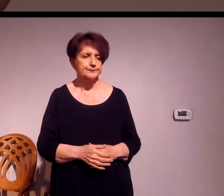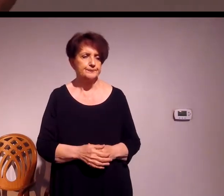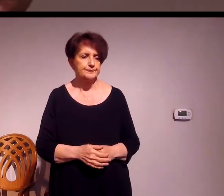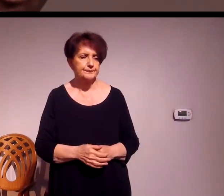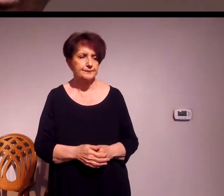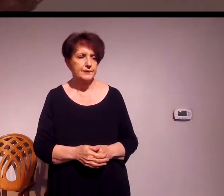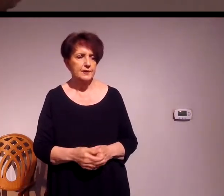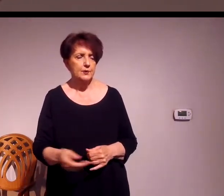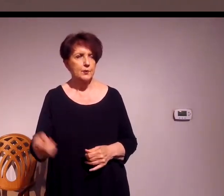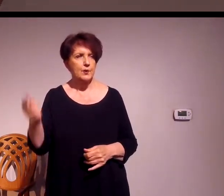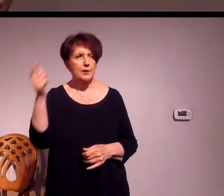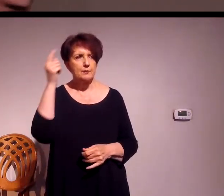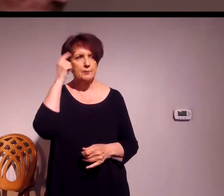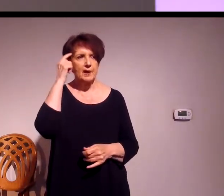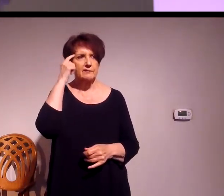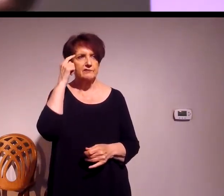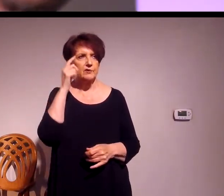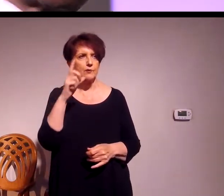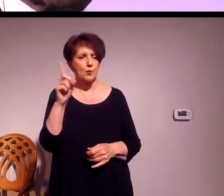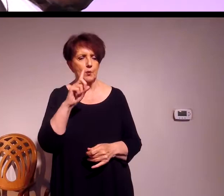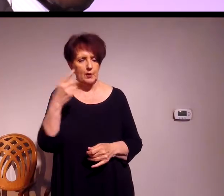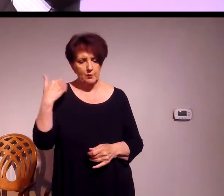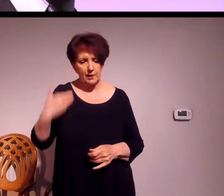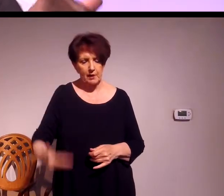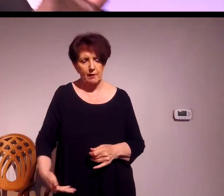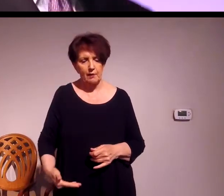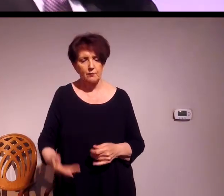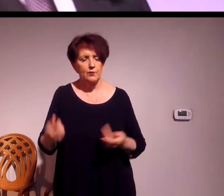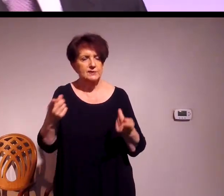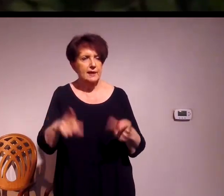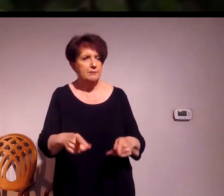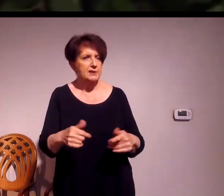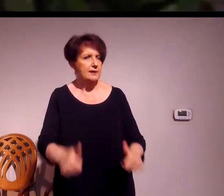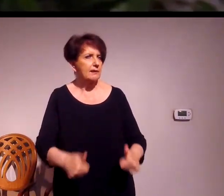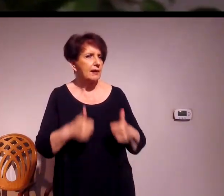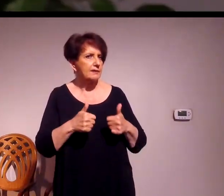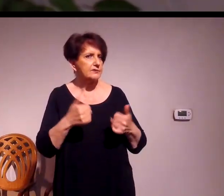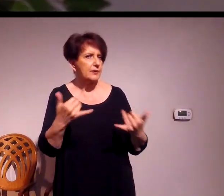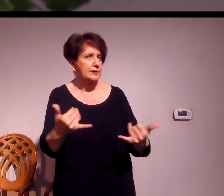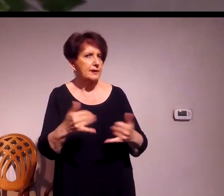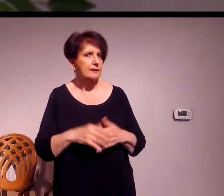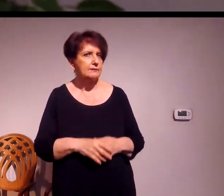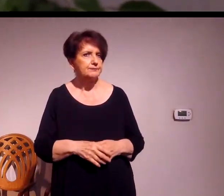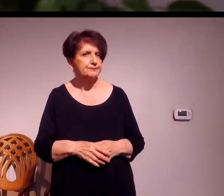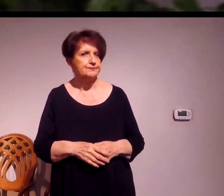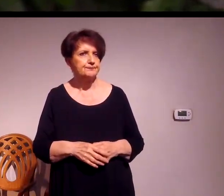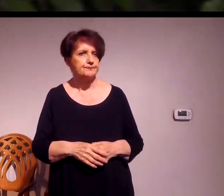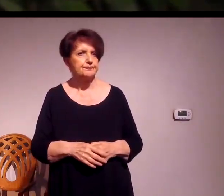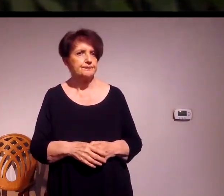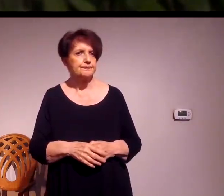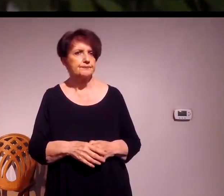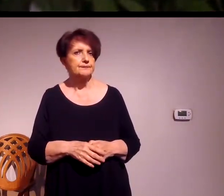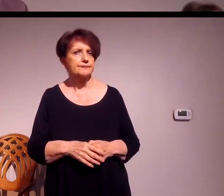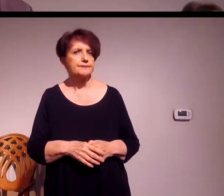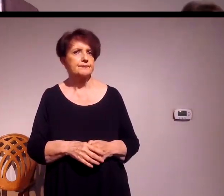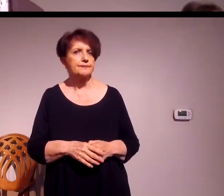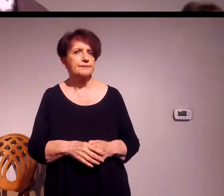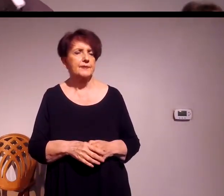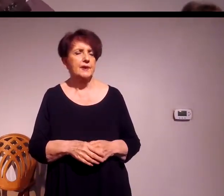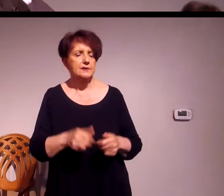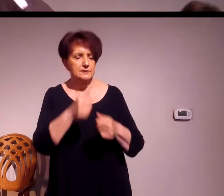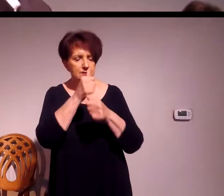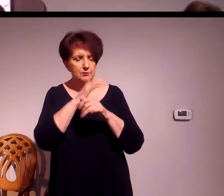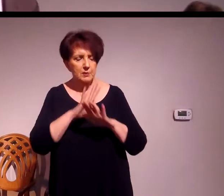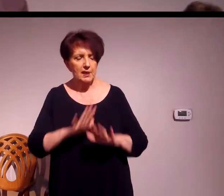We are mindful for where we are and what's going on in our lives, right here and right now. So blessed